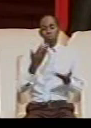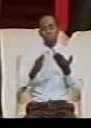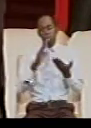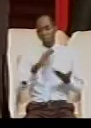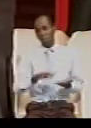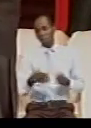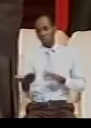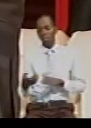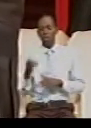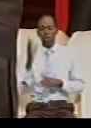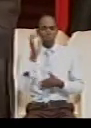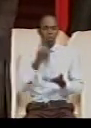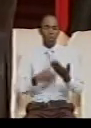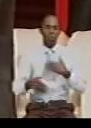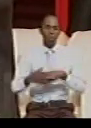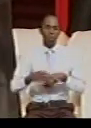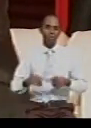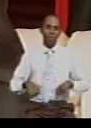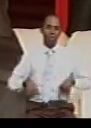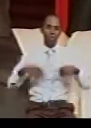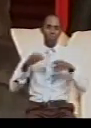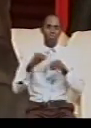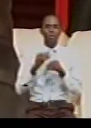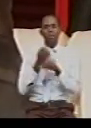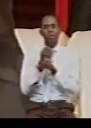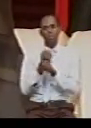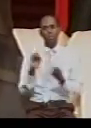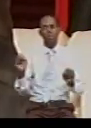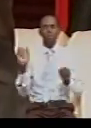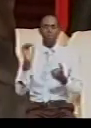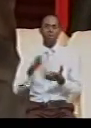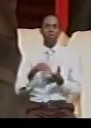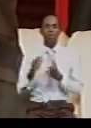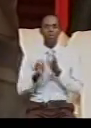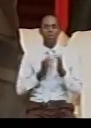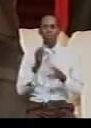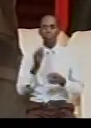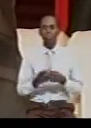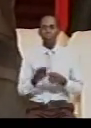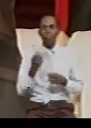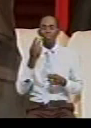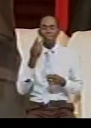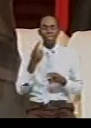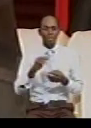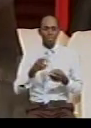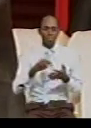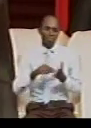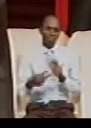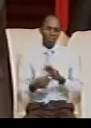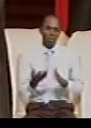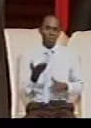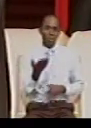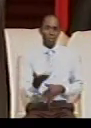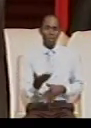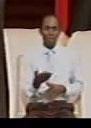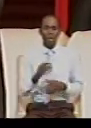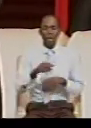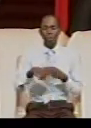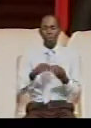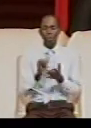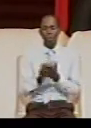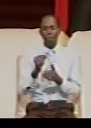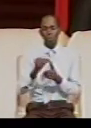name. And look at the way the scripture interprets that death. As it tells us